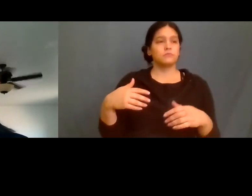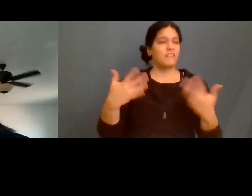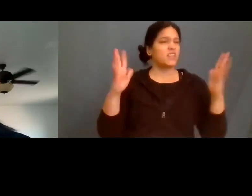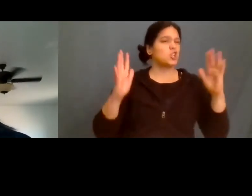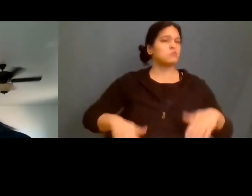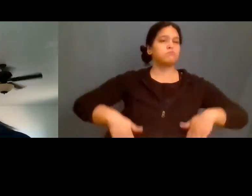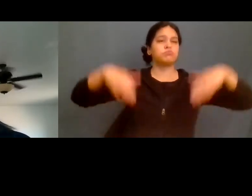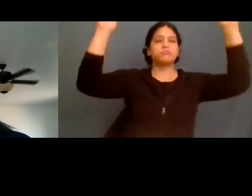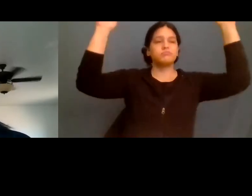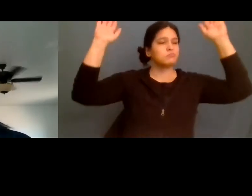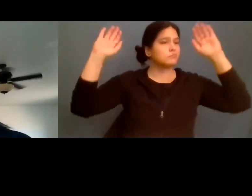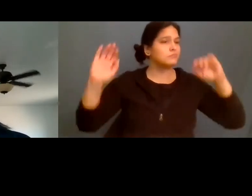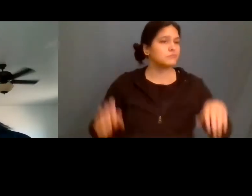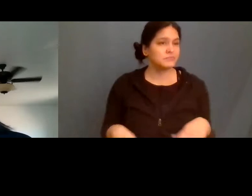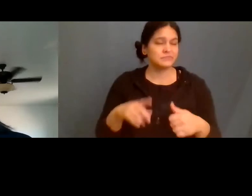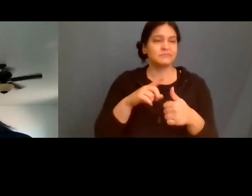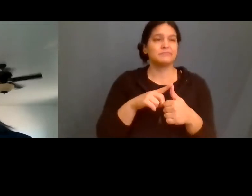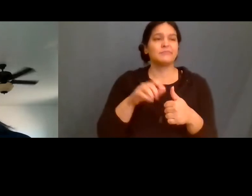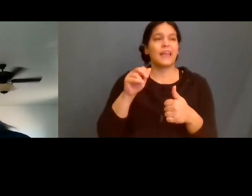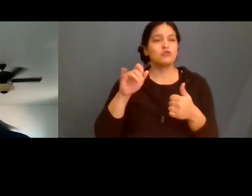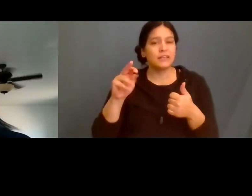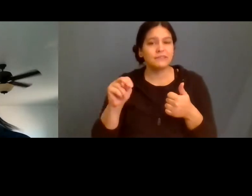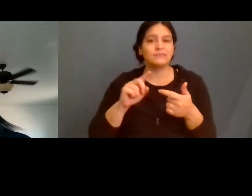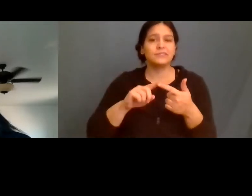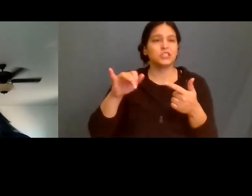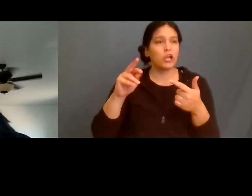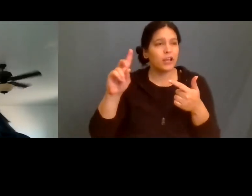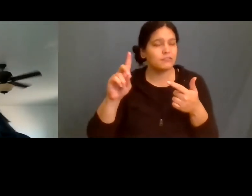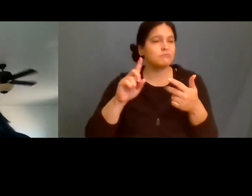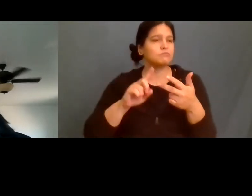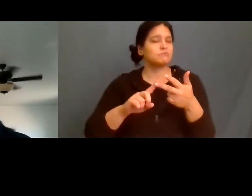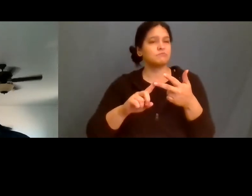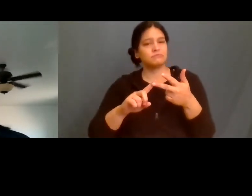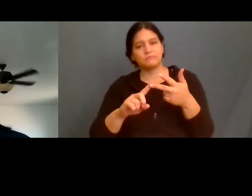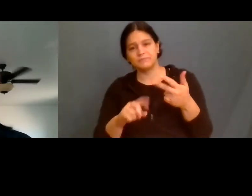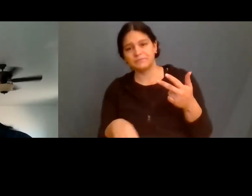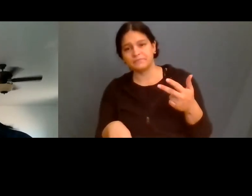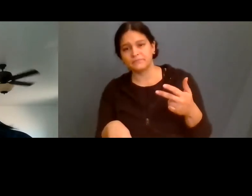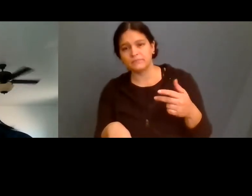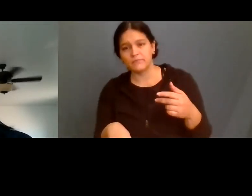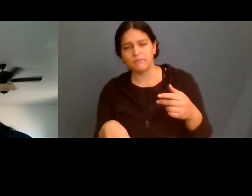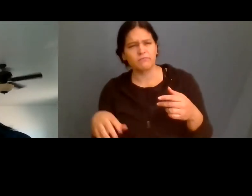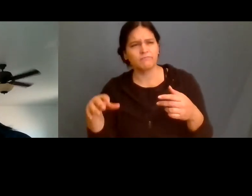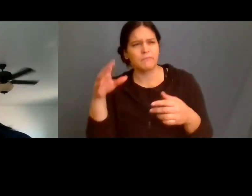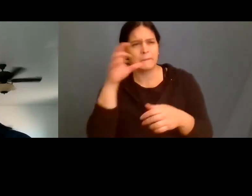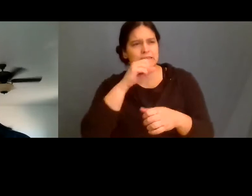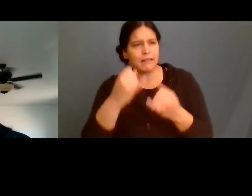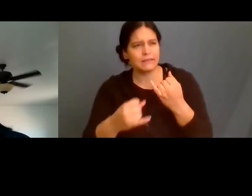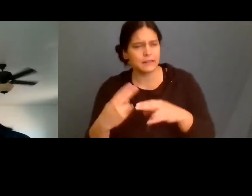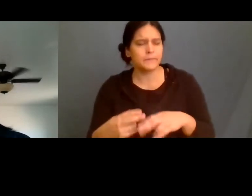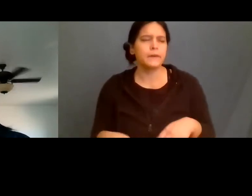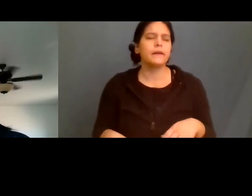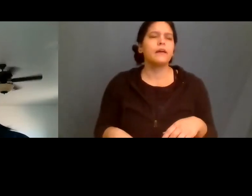Megan. They're all out of my home. I live with Thomas here. And